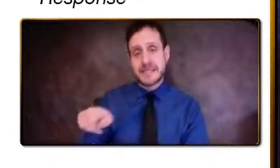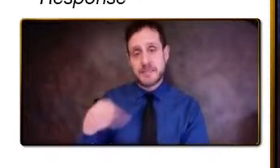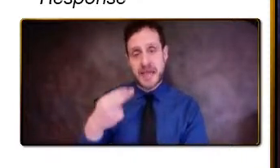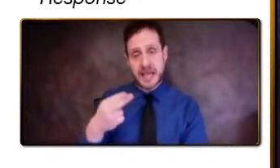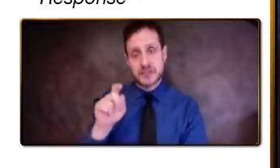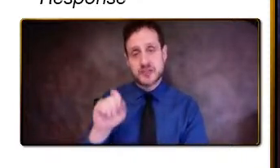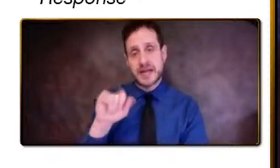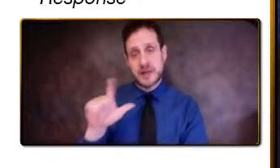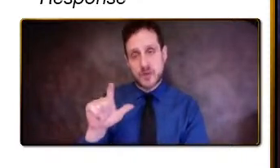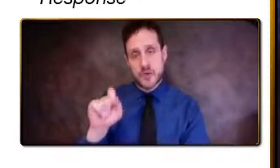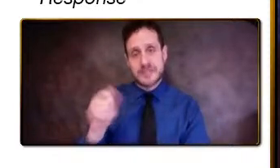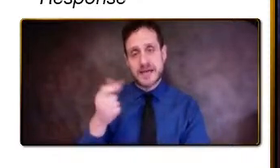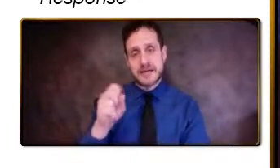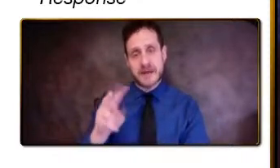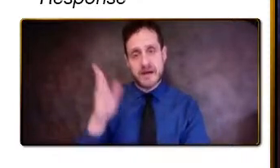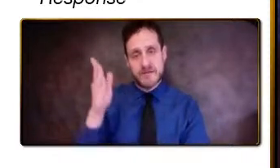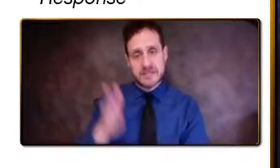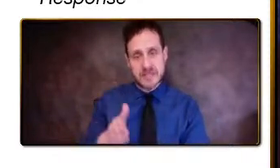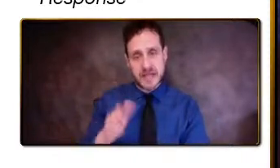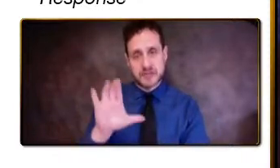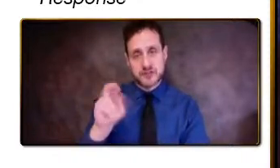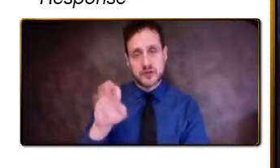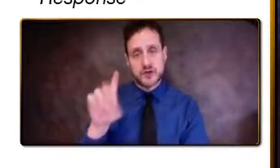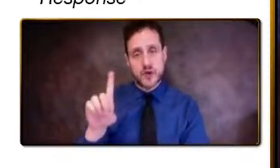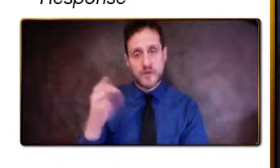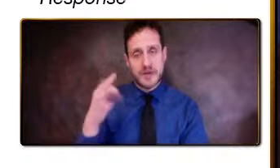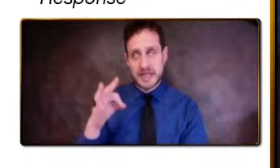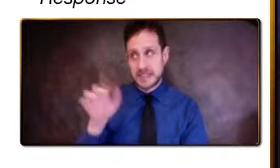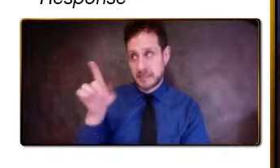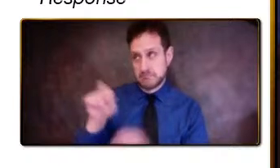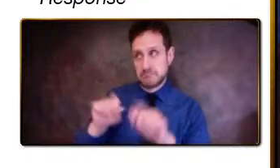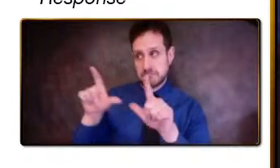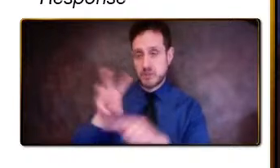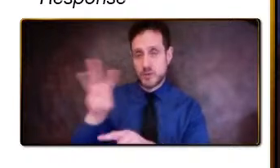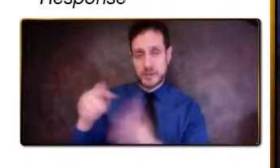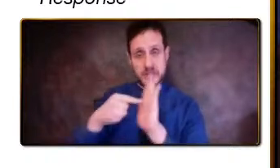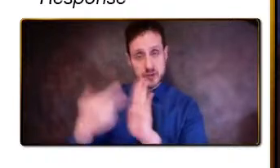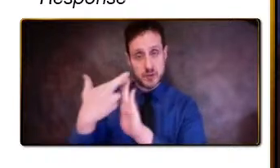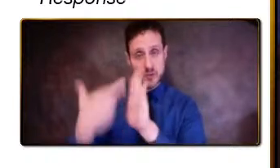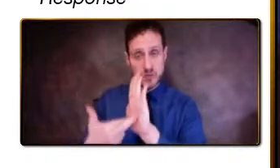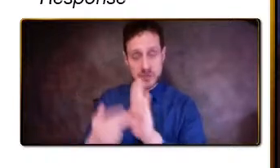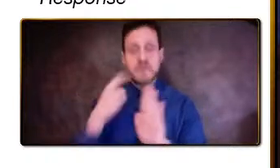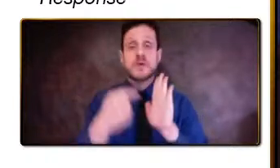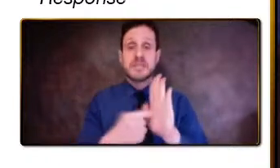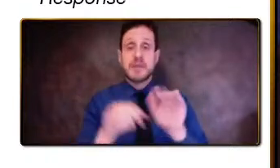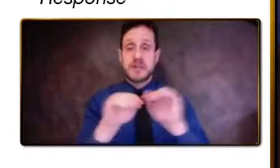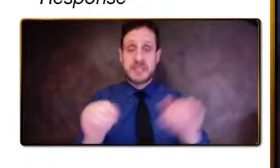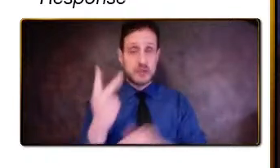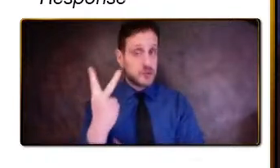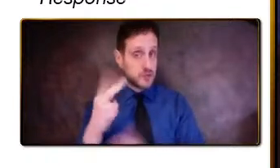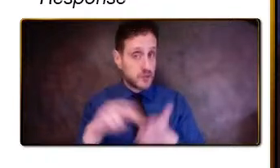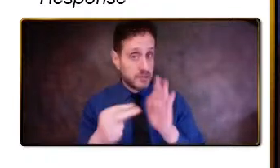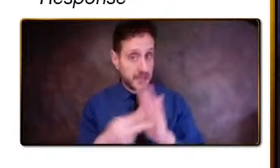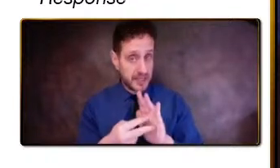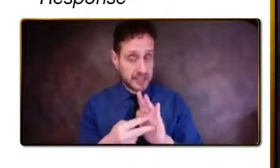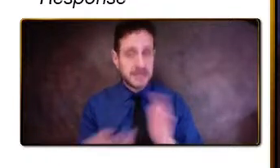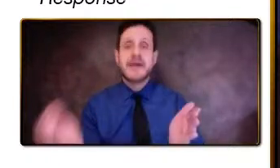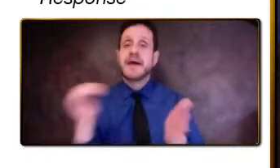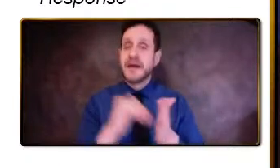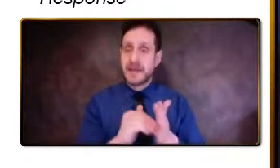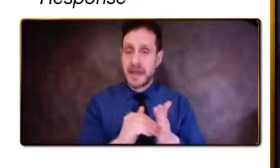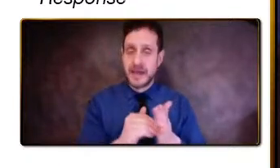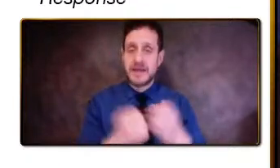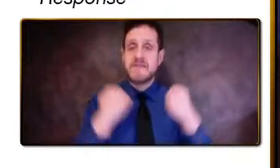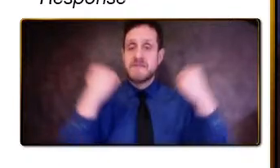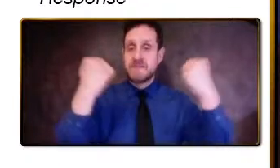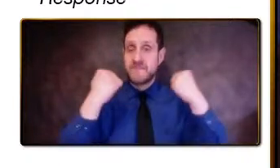dph.illinois.gov/COVID-19. Some examples of loosened mitigations in Tier 2 include the return of group fitness